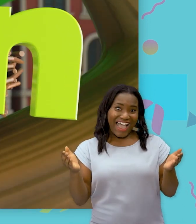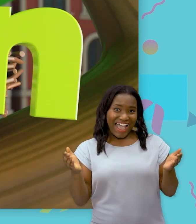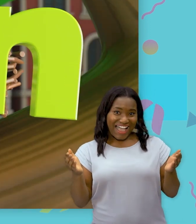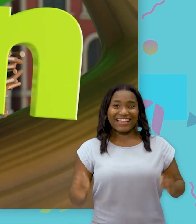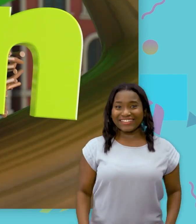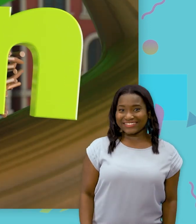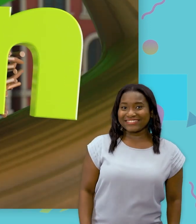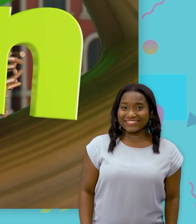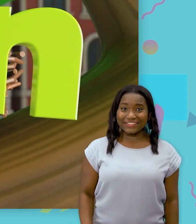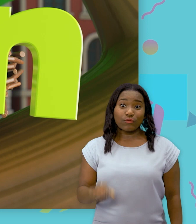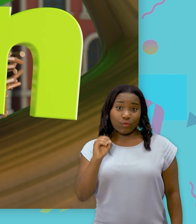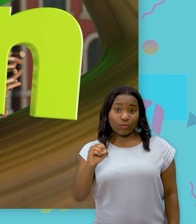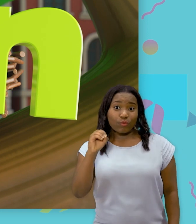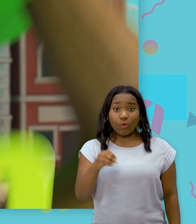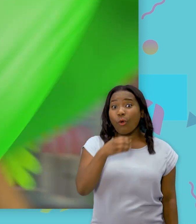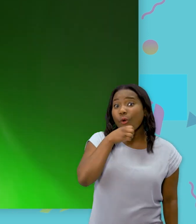Nest.